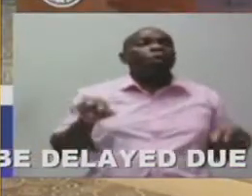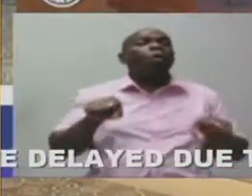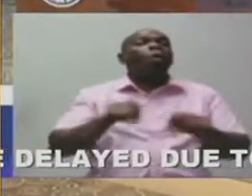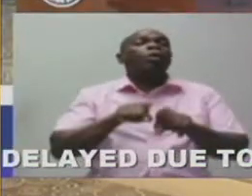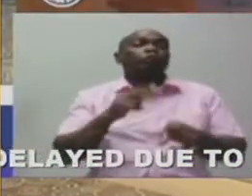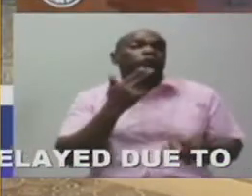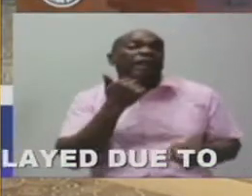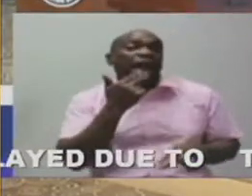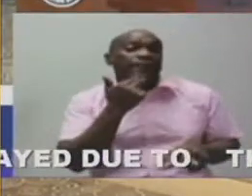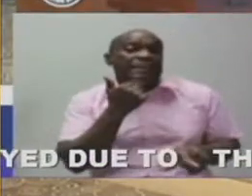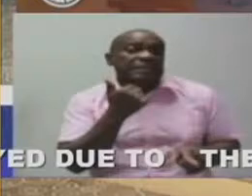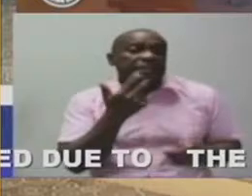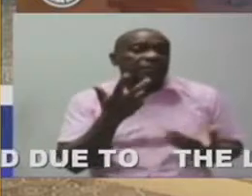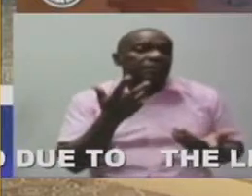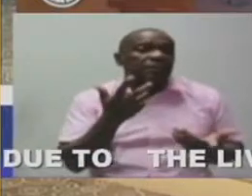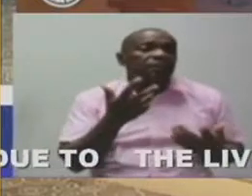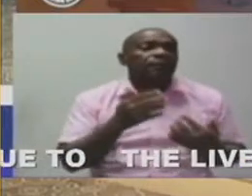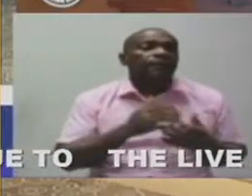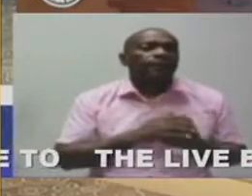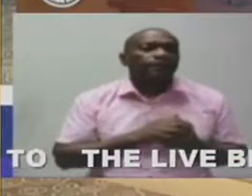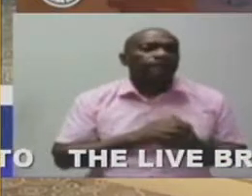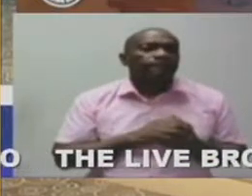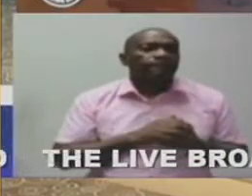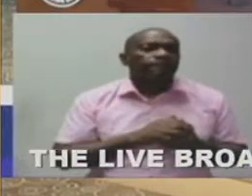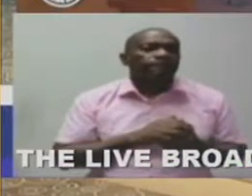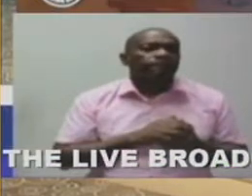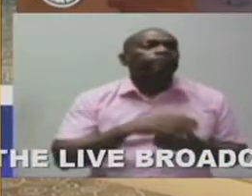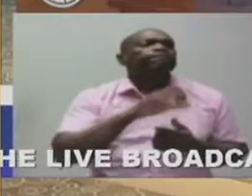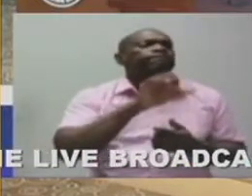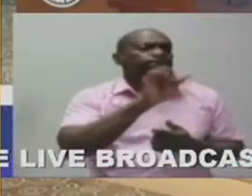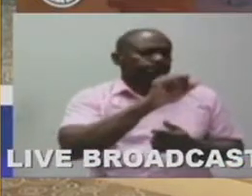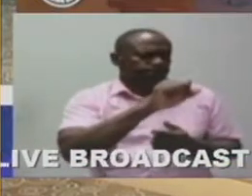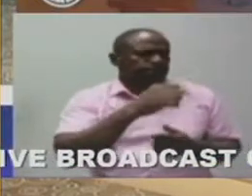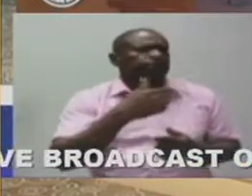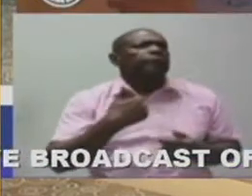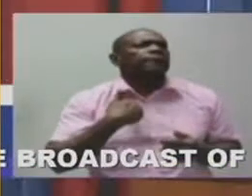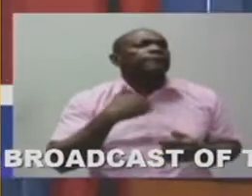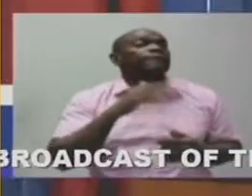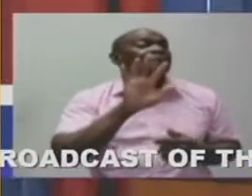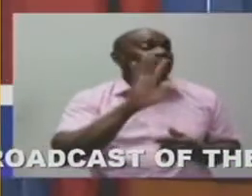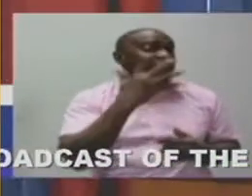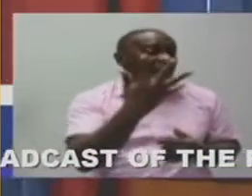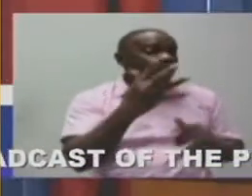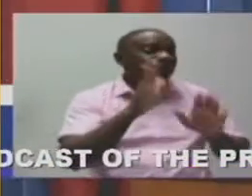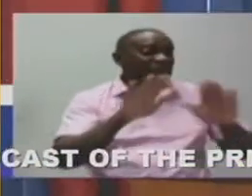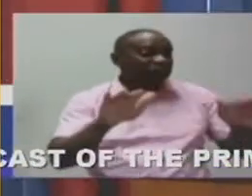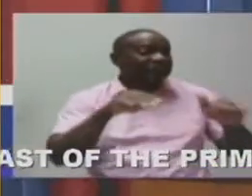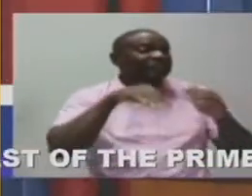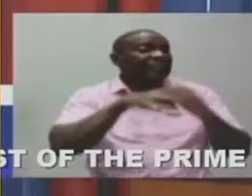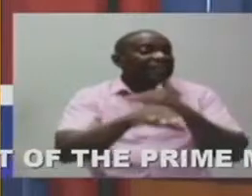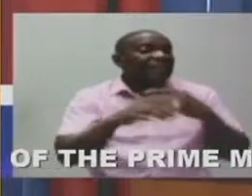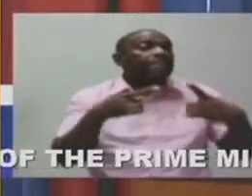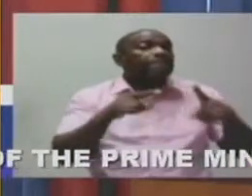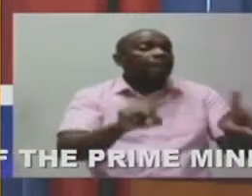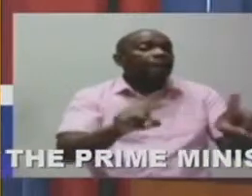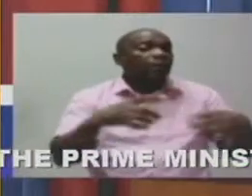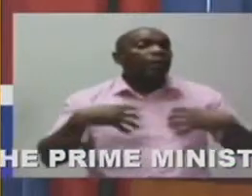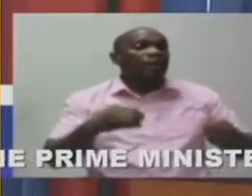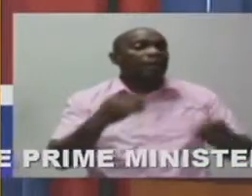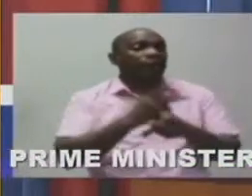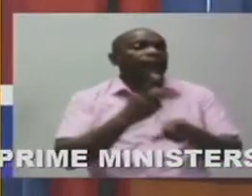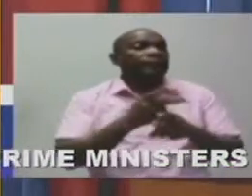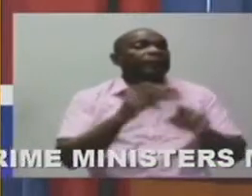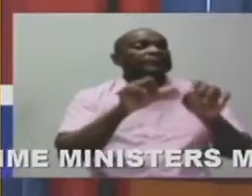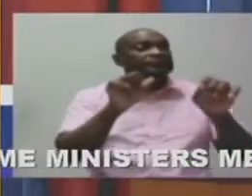Good afternoon. Thanks, Prime Minister. Yes, there are 5 children in the parallel healthcare system, of which 3 of them